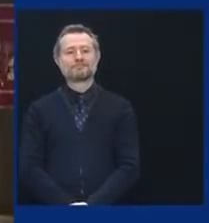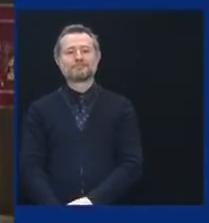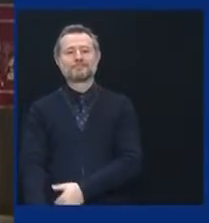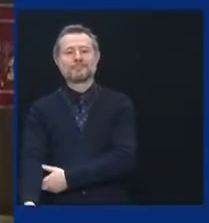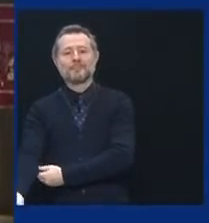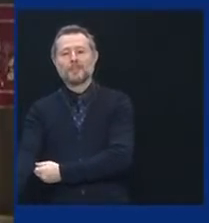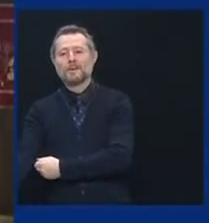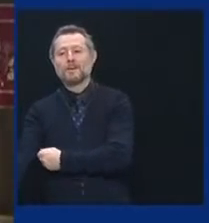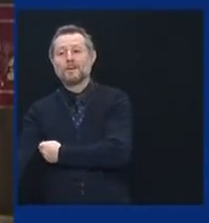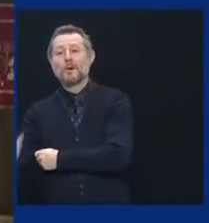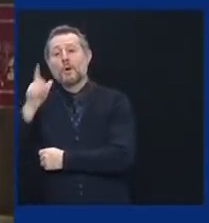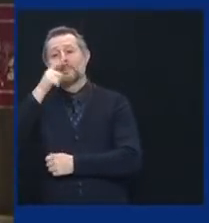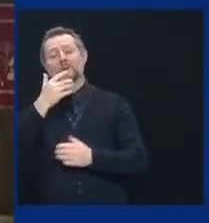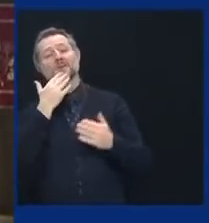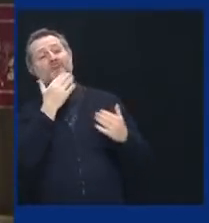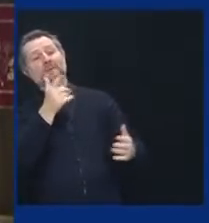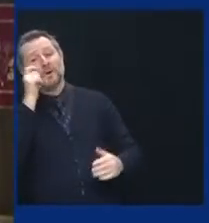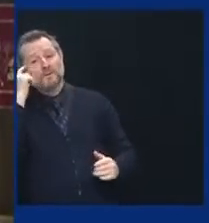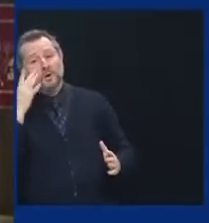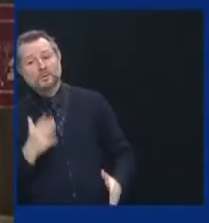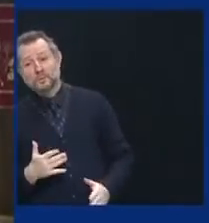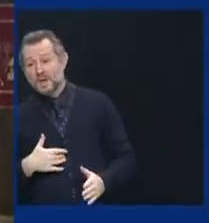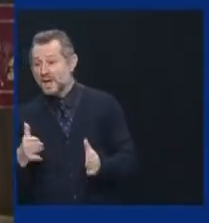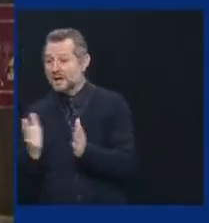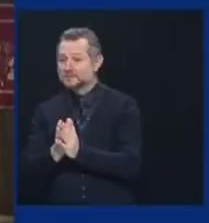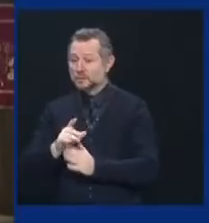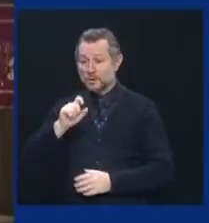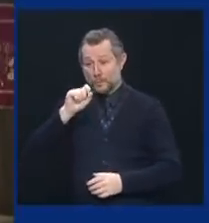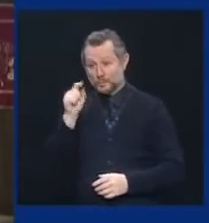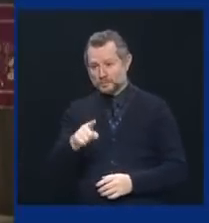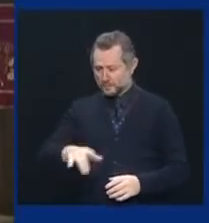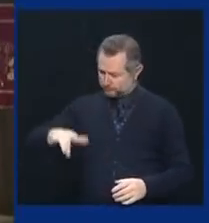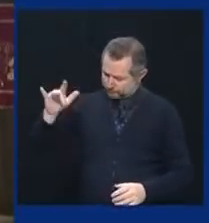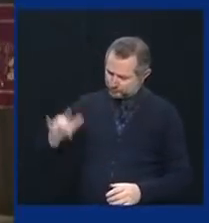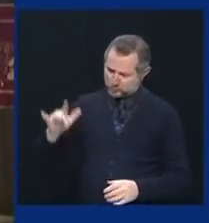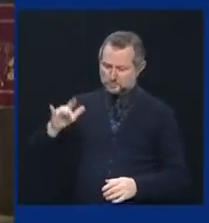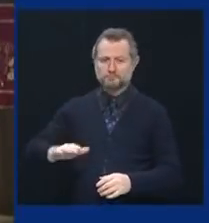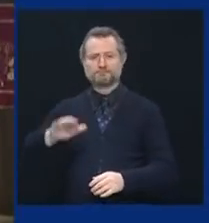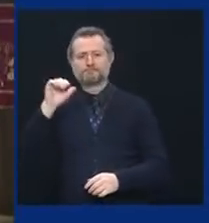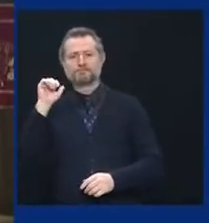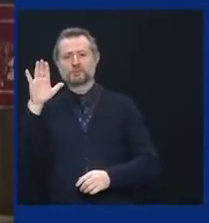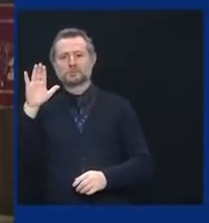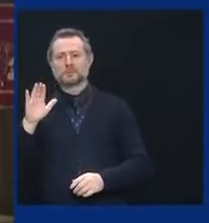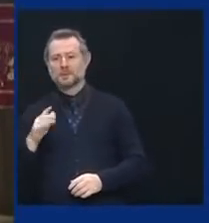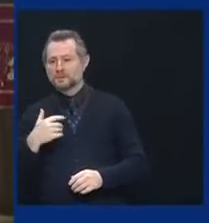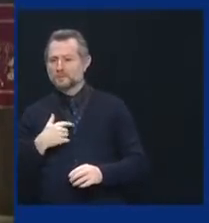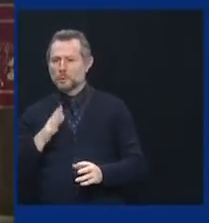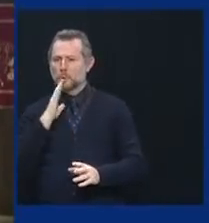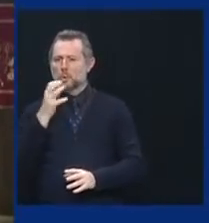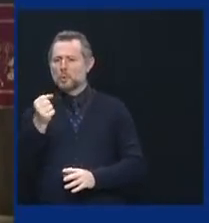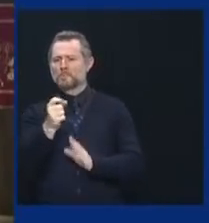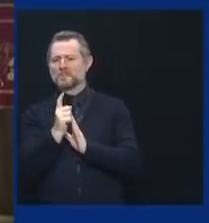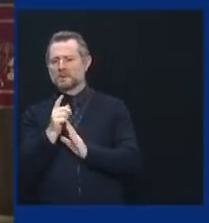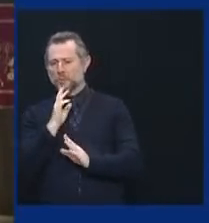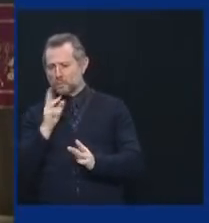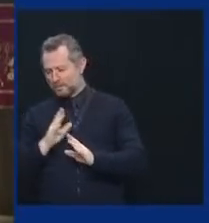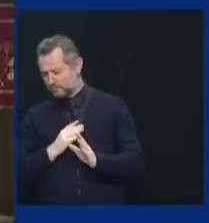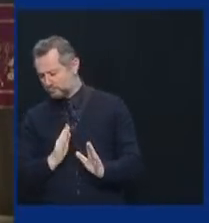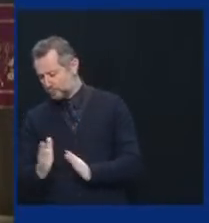Thank you, Governor. If you'd like to ask a question, please use the raise hand function at the bottom of your window. We'll take a brief moment to compile the Q&A roster.